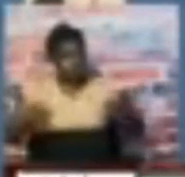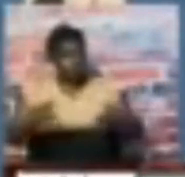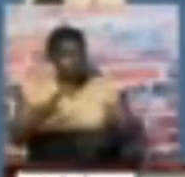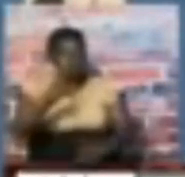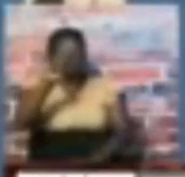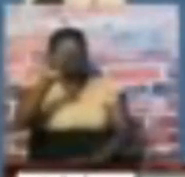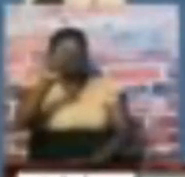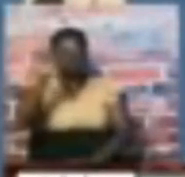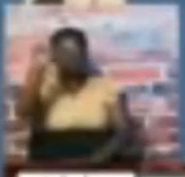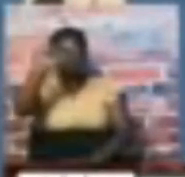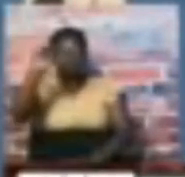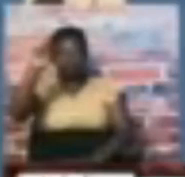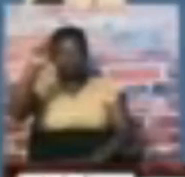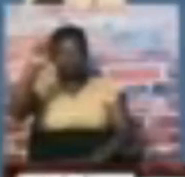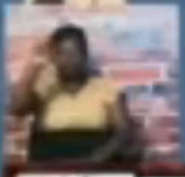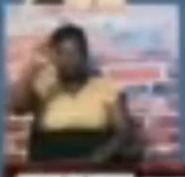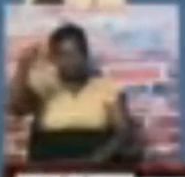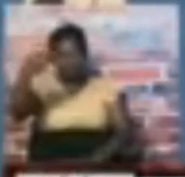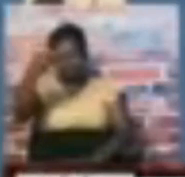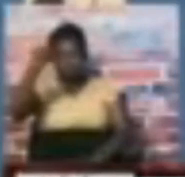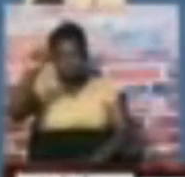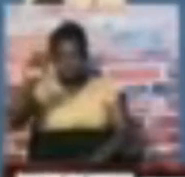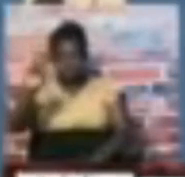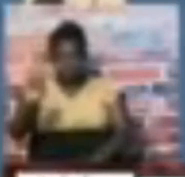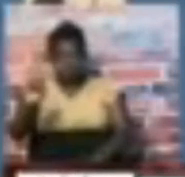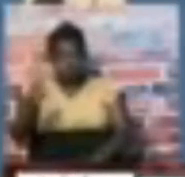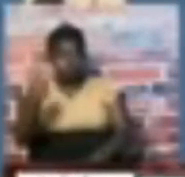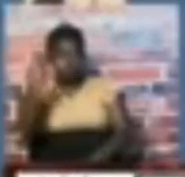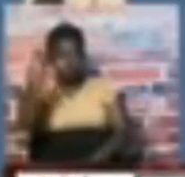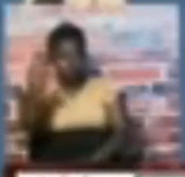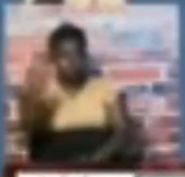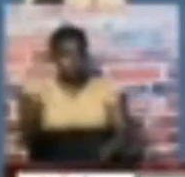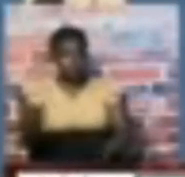Yoshino Trading Limited, 1 Land Cruiser.